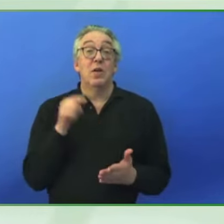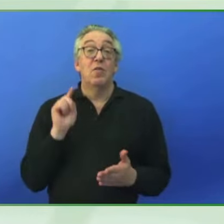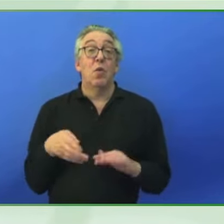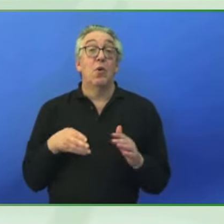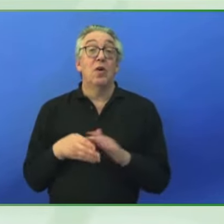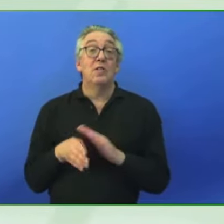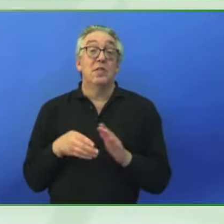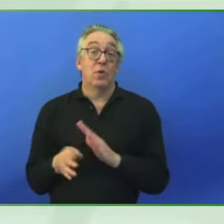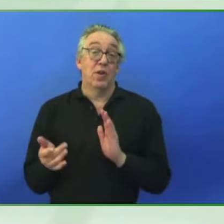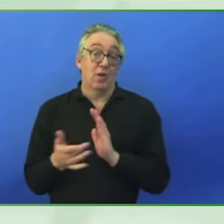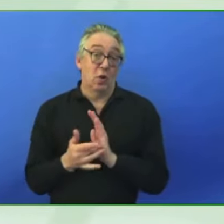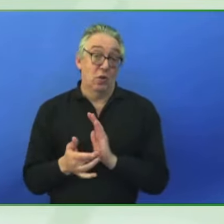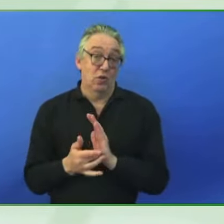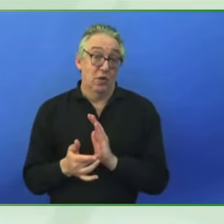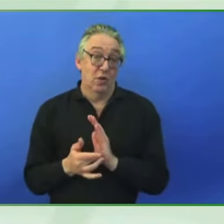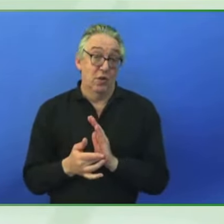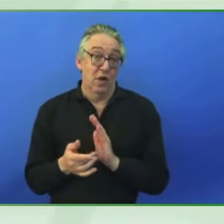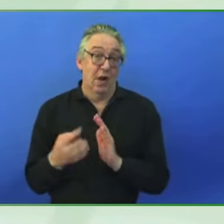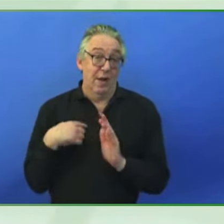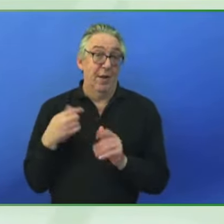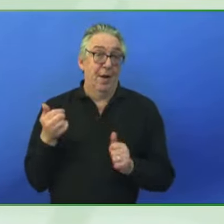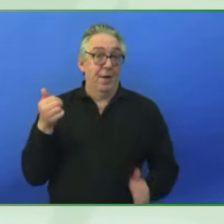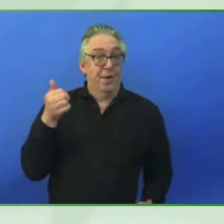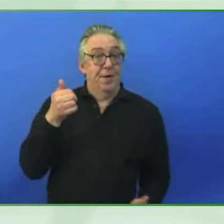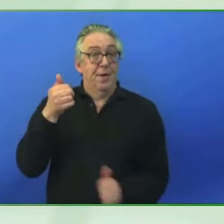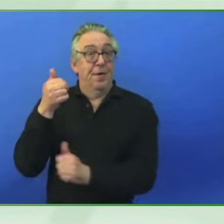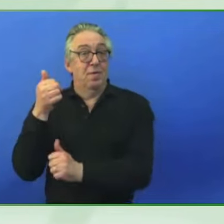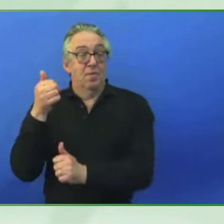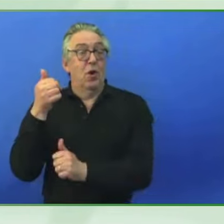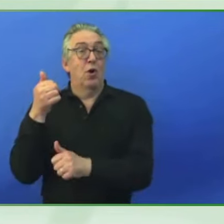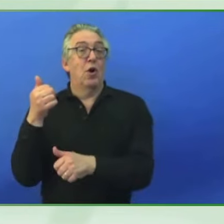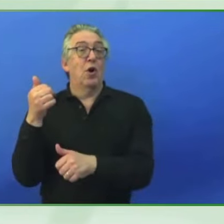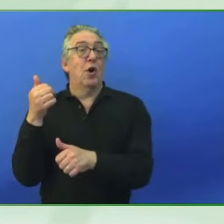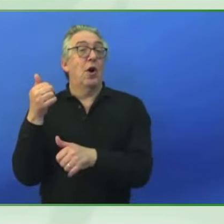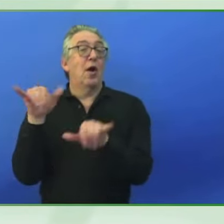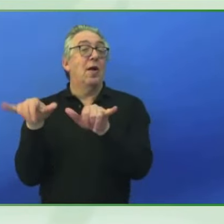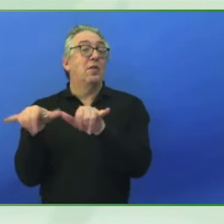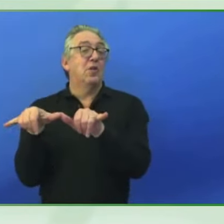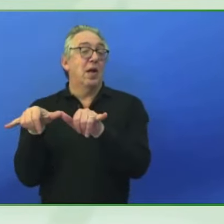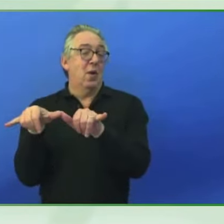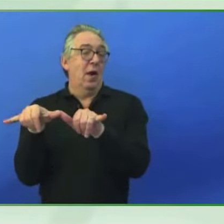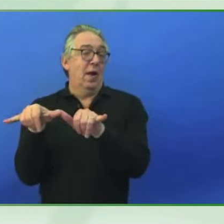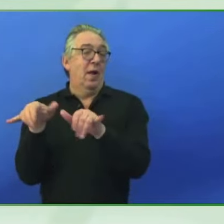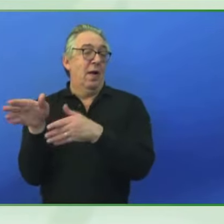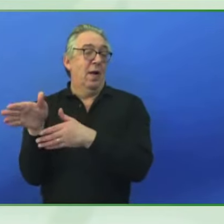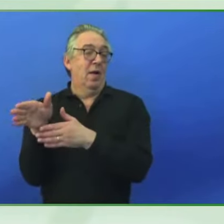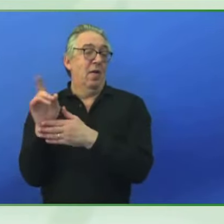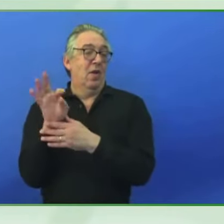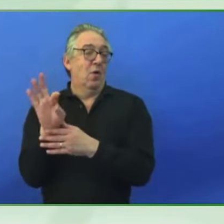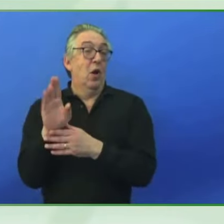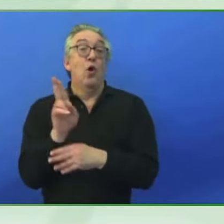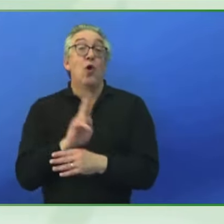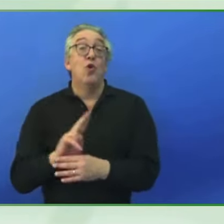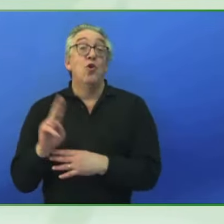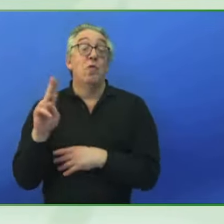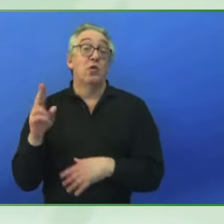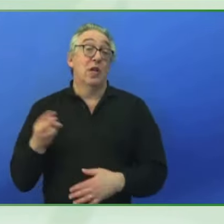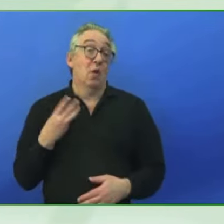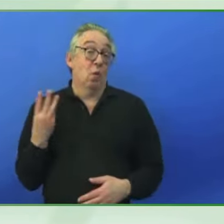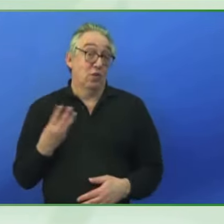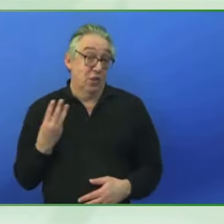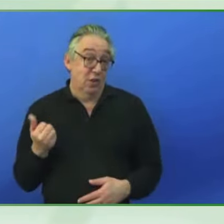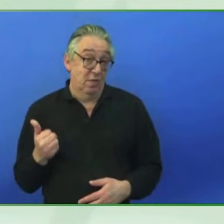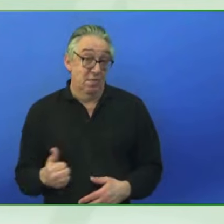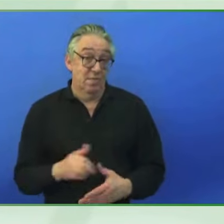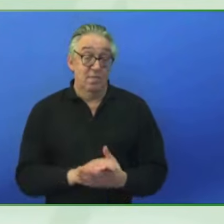Allen School for Computer Science and Engineering at the University of Washington. Our center's mission is to take